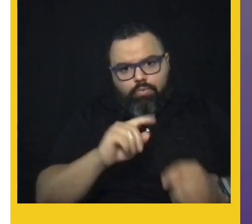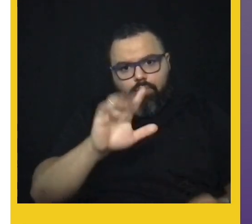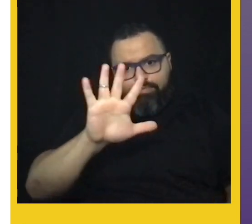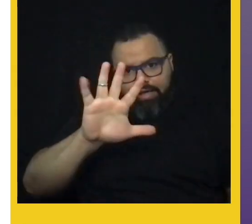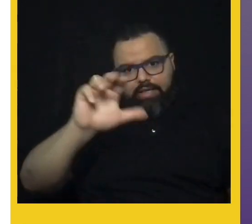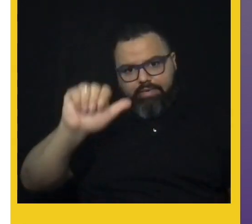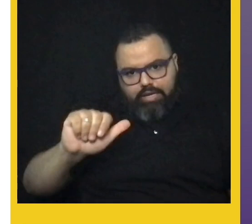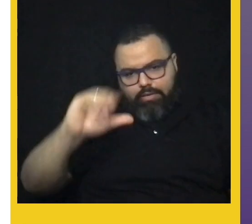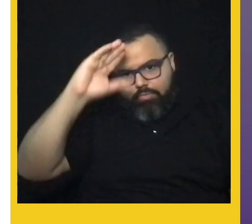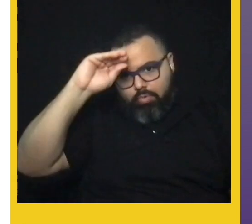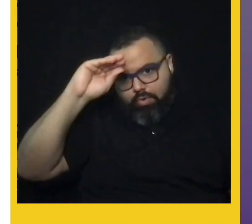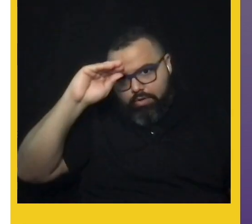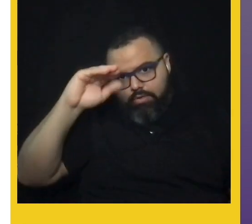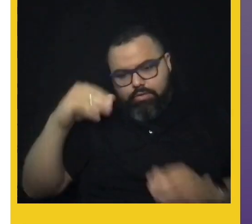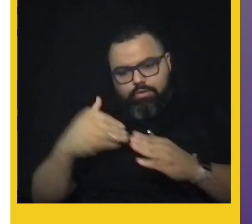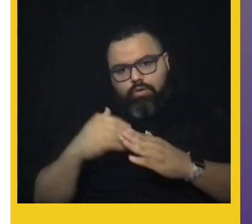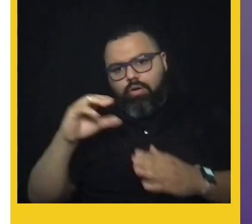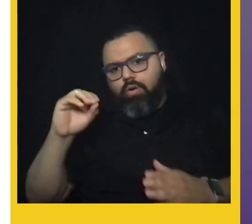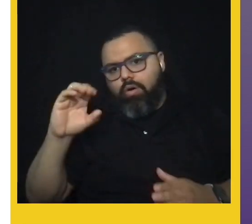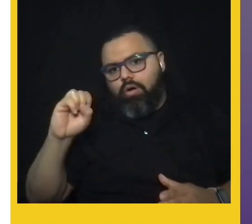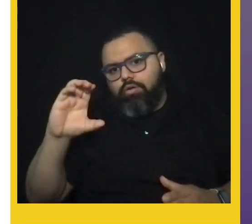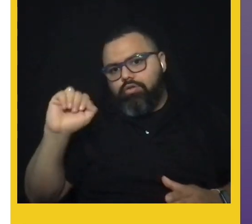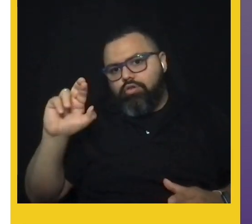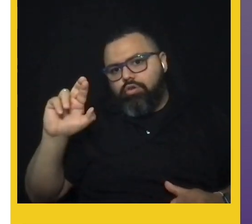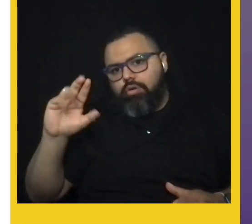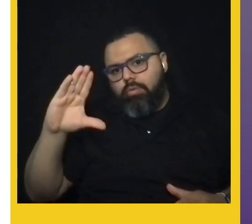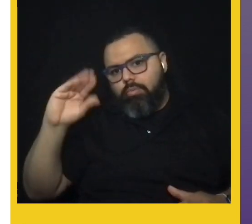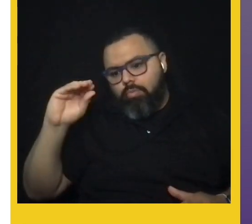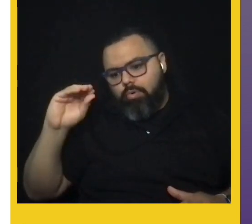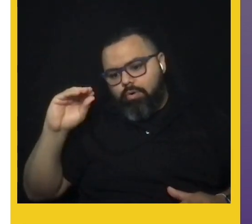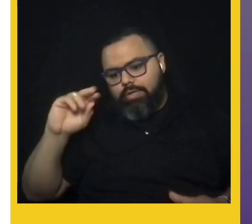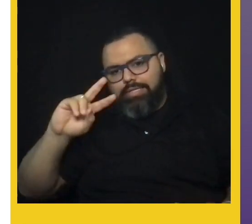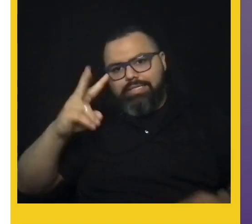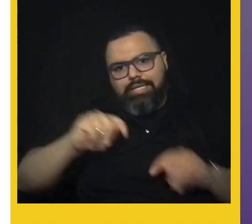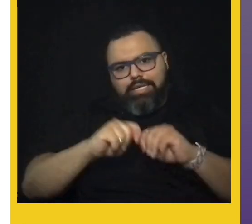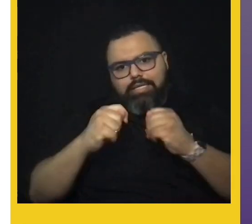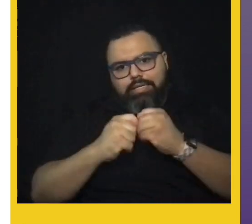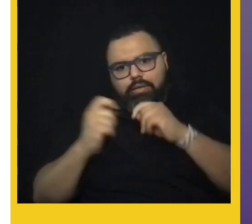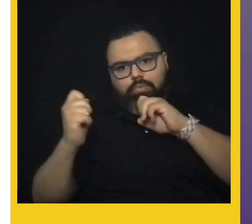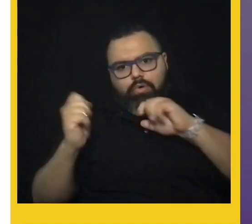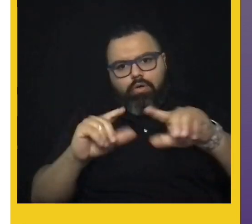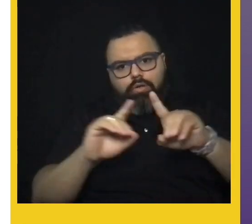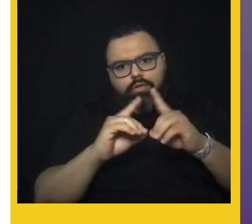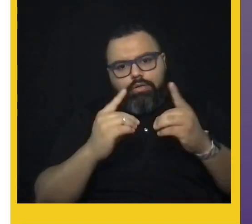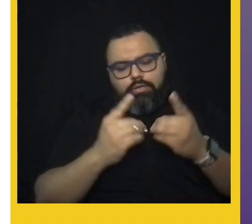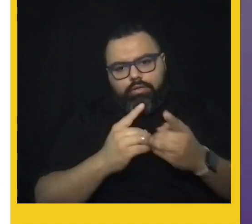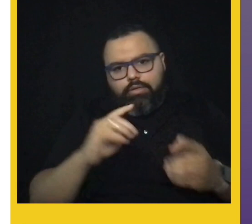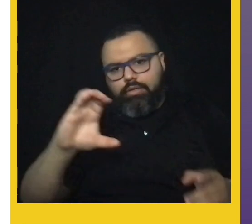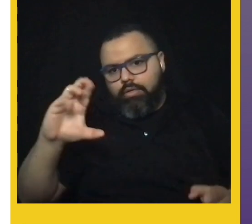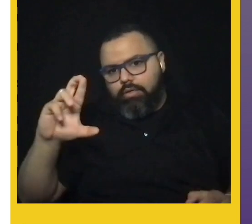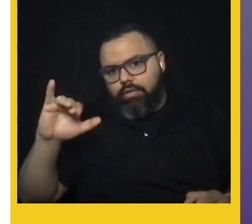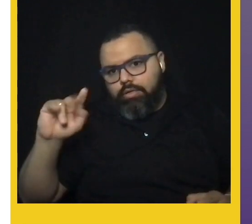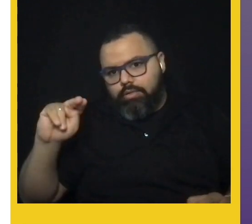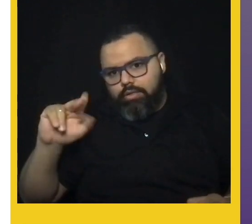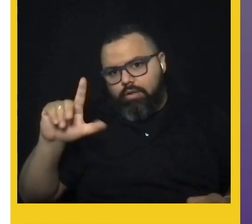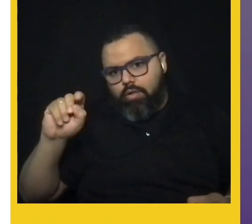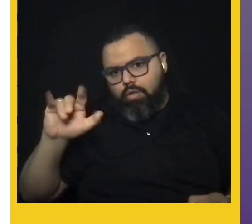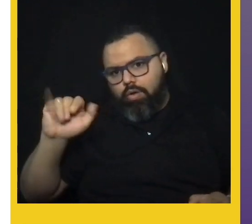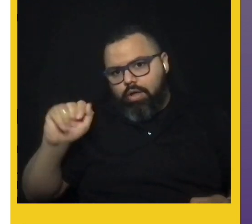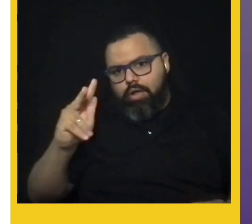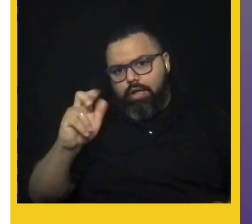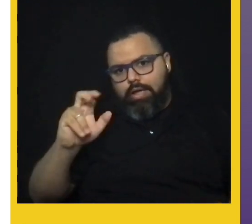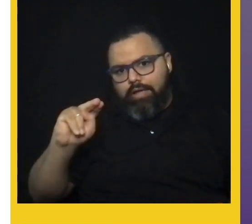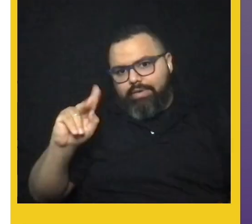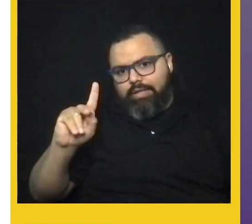team. For boys 1 through 5A, newcomer Oscar Gomez. Named to second team all-district are